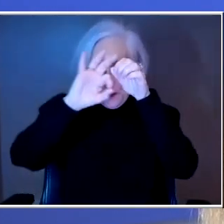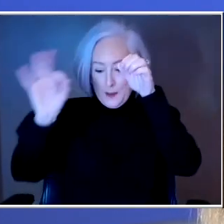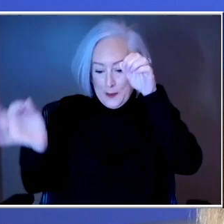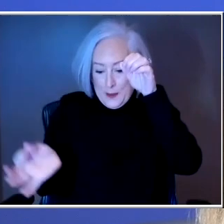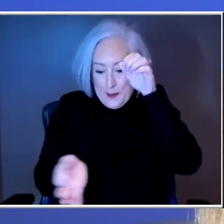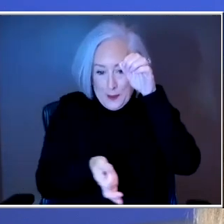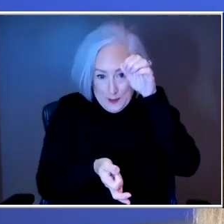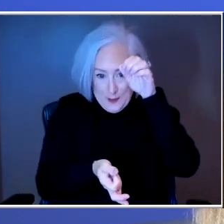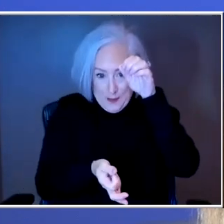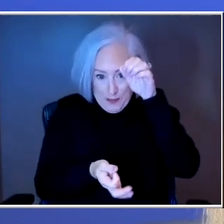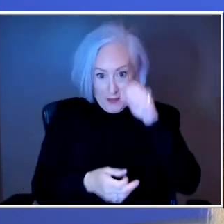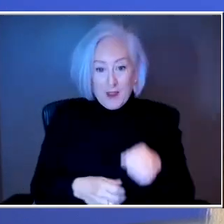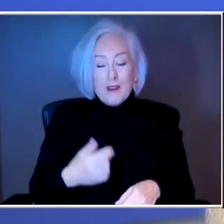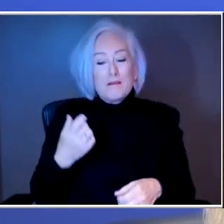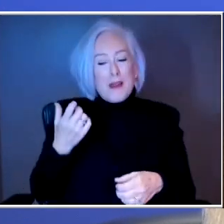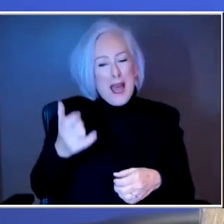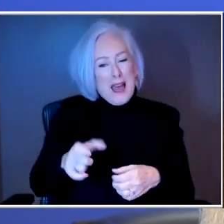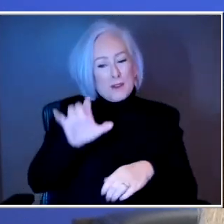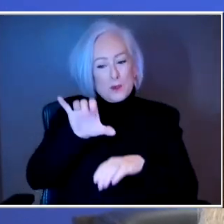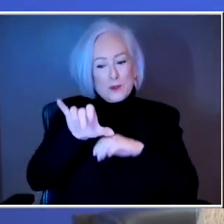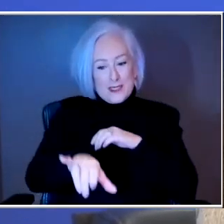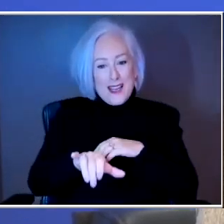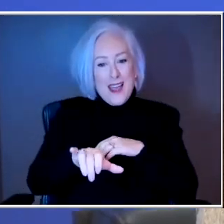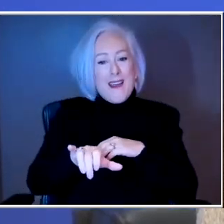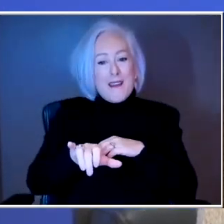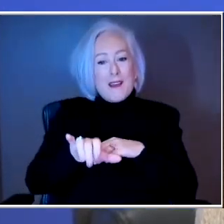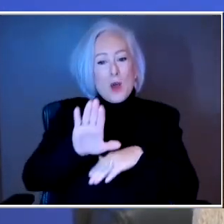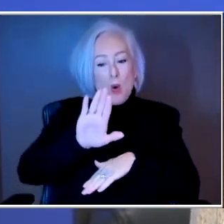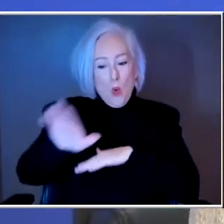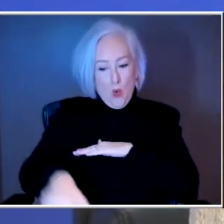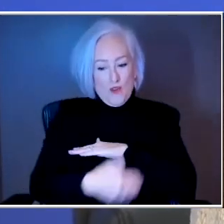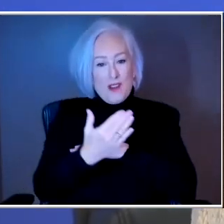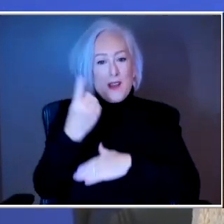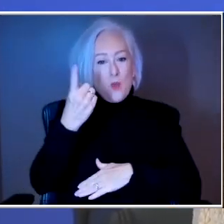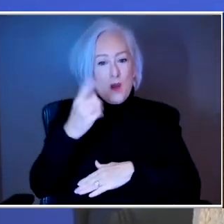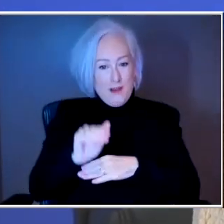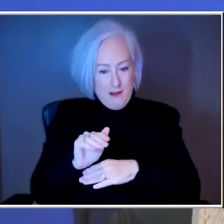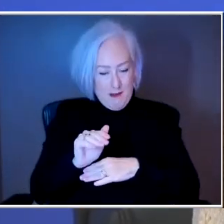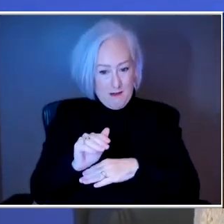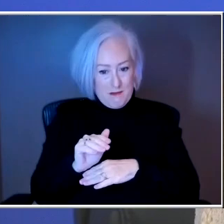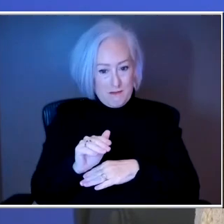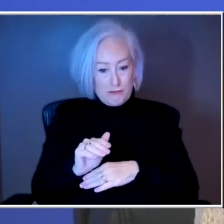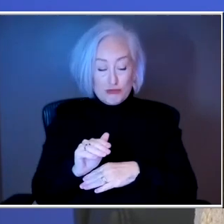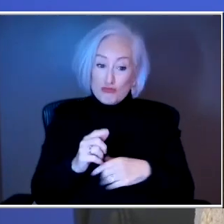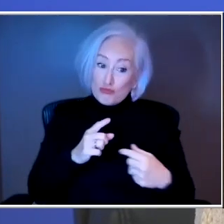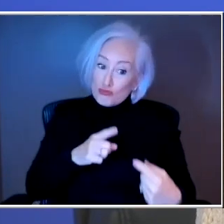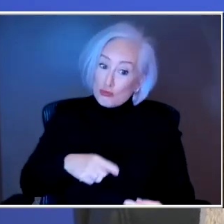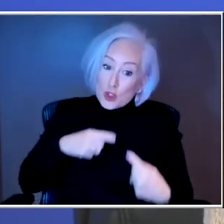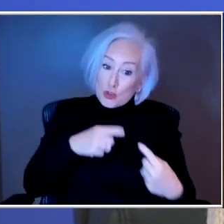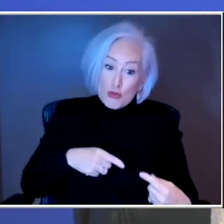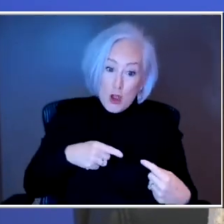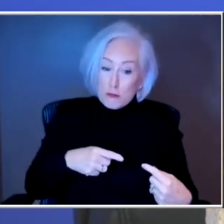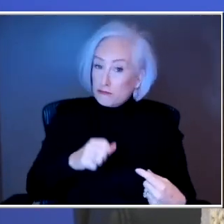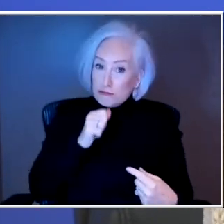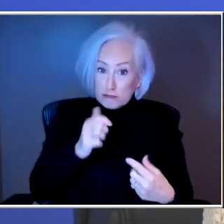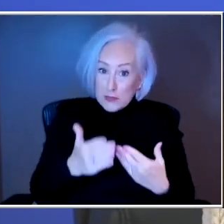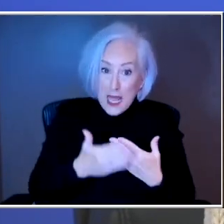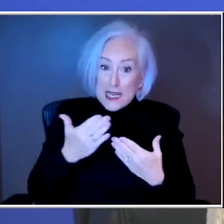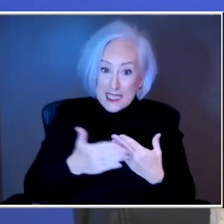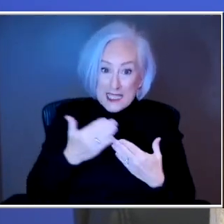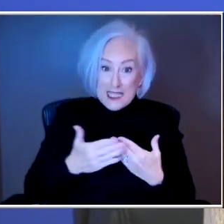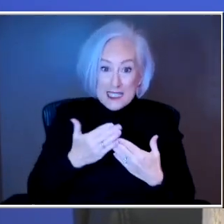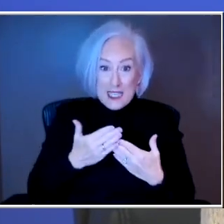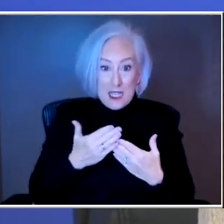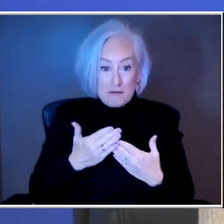It's a struggle. It's not an easy way out in any means. You have to go, it's a life-changing.